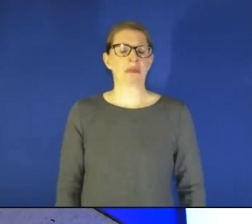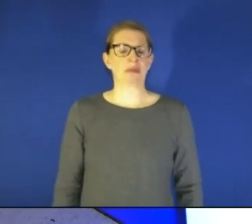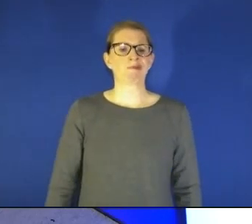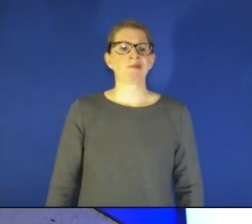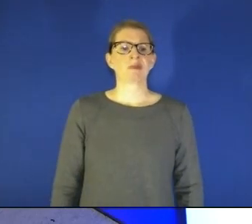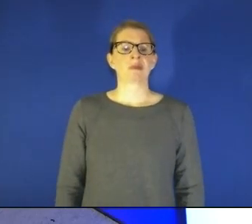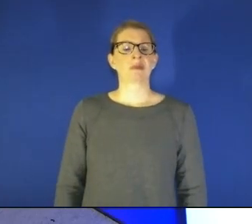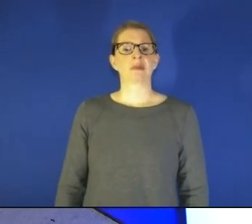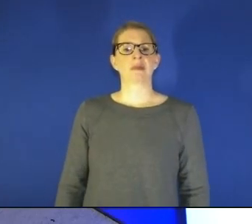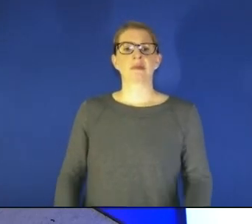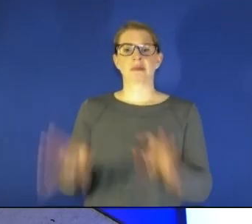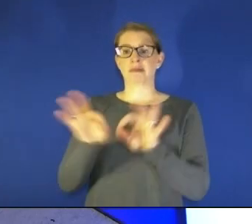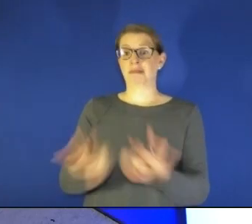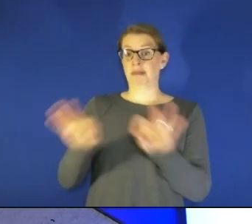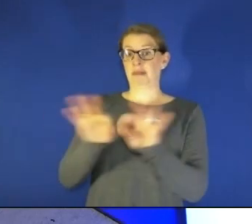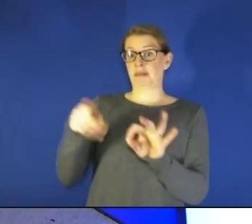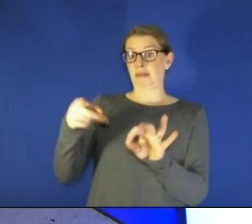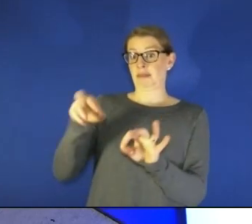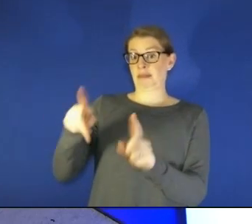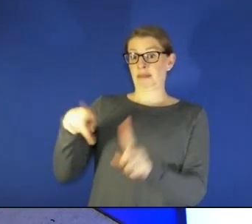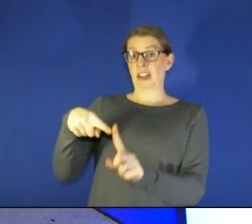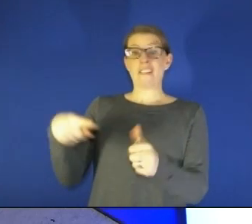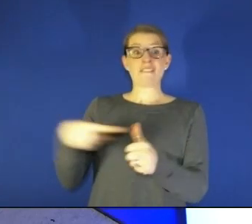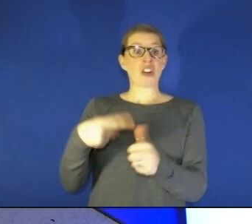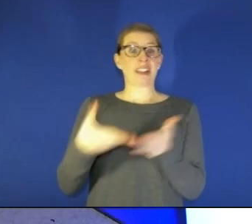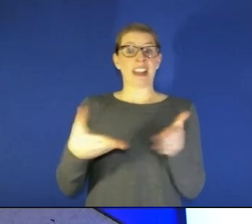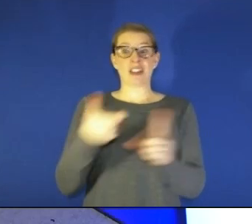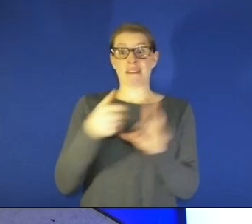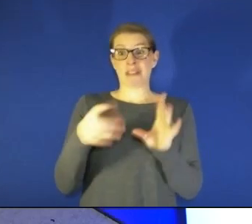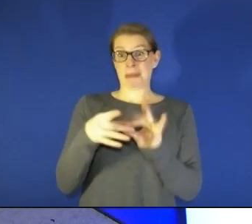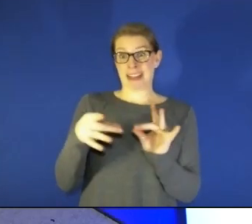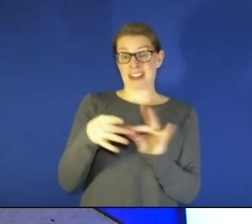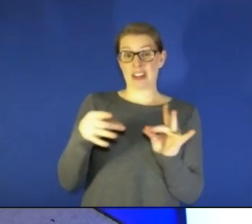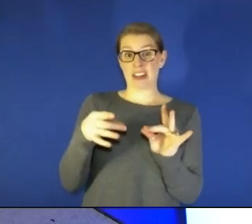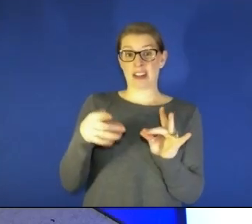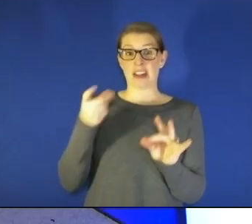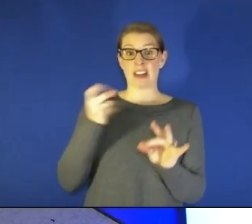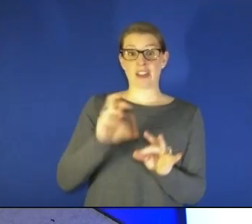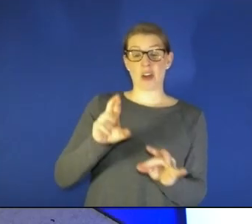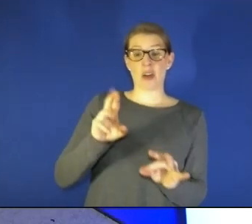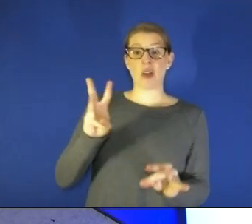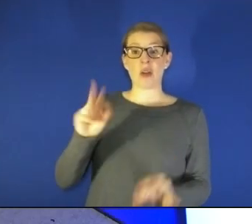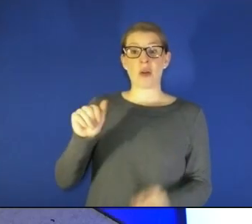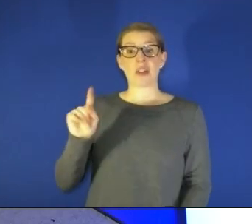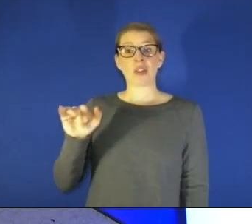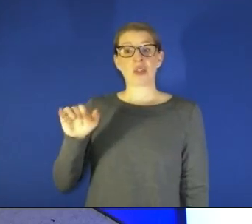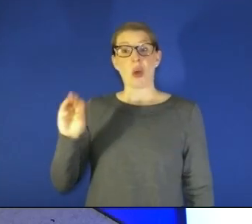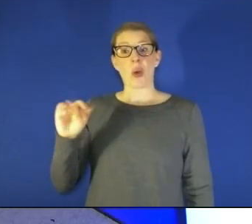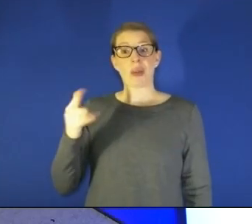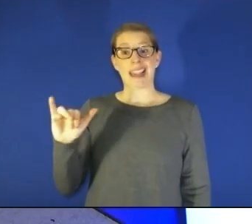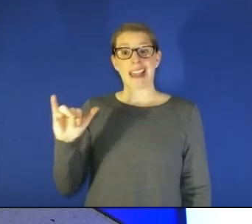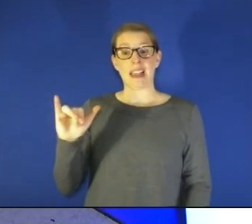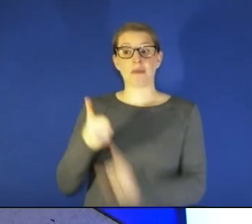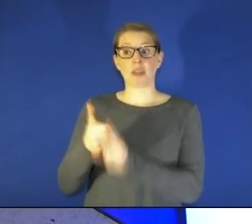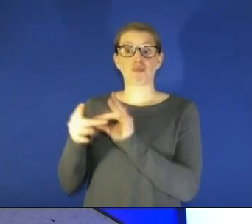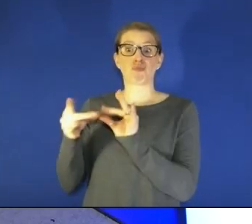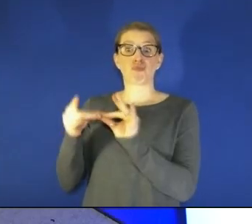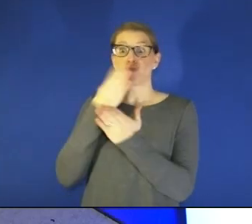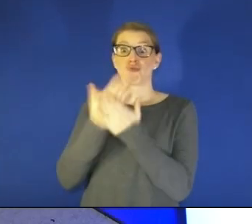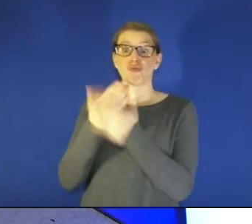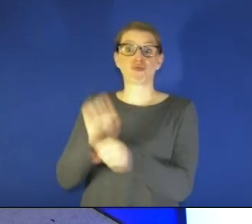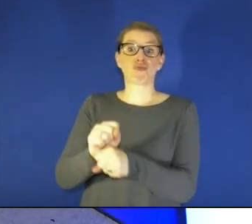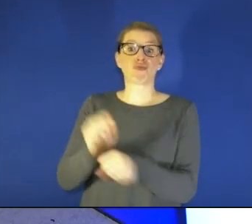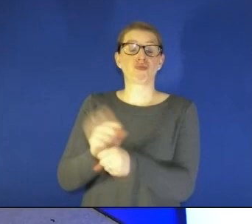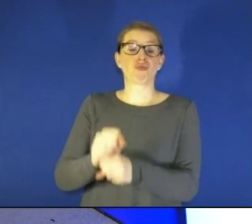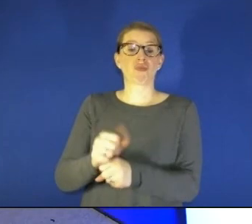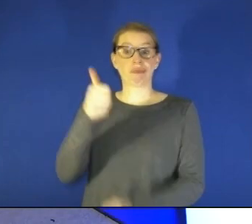how important is it? You said, and that was the first thing you had mentioned, and so did my Dr. Rastogi also had mentioned how you did a really good job. Yes. How important is it to